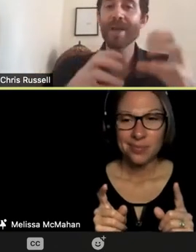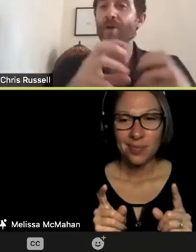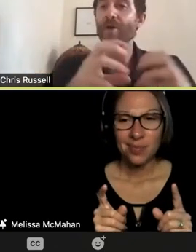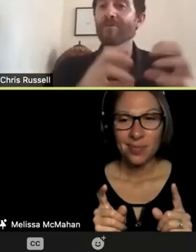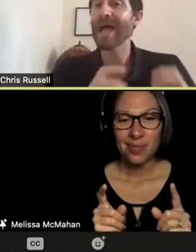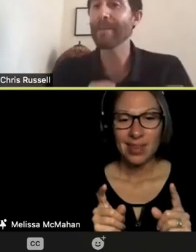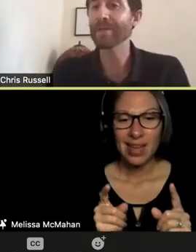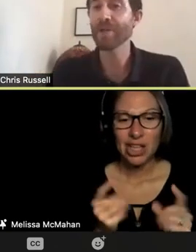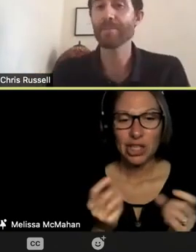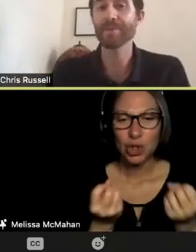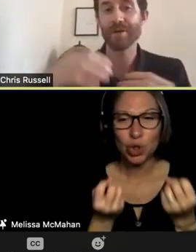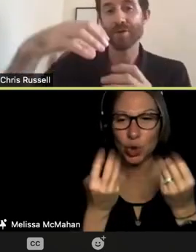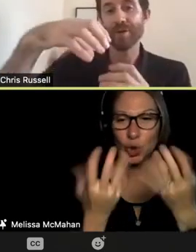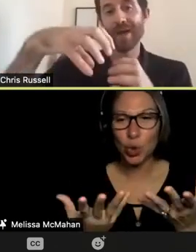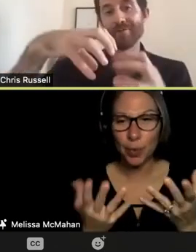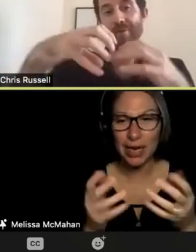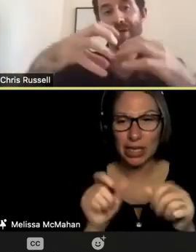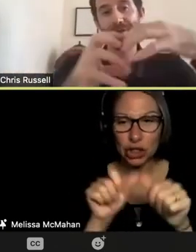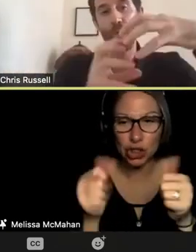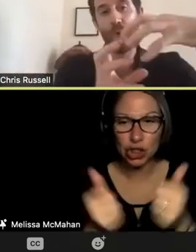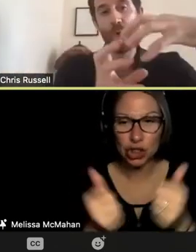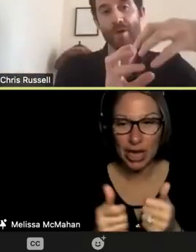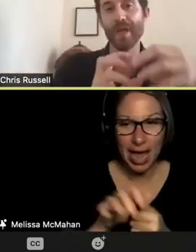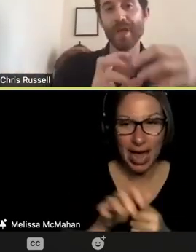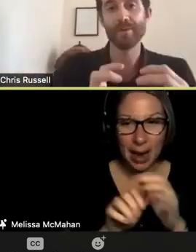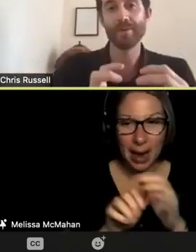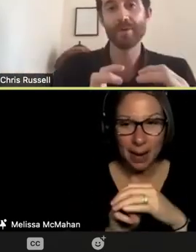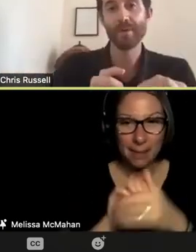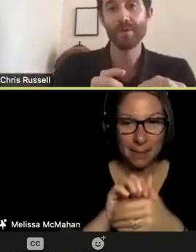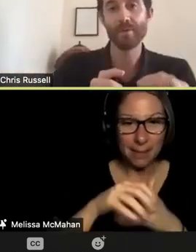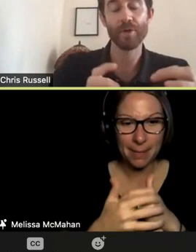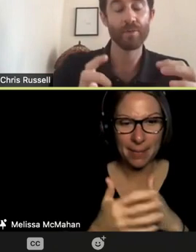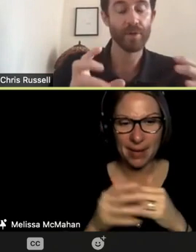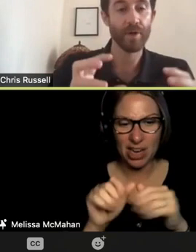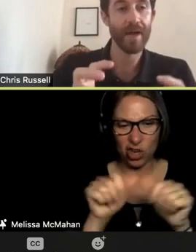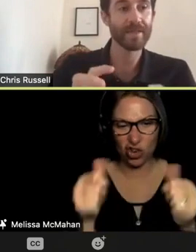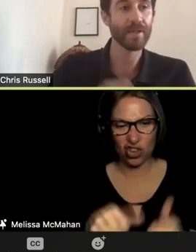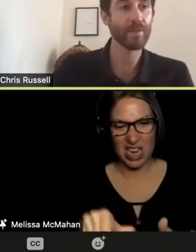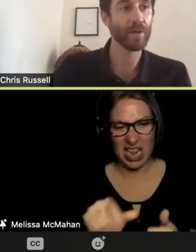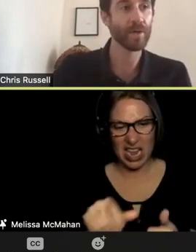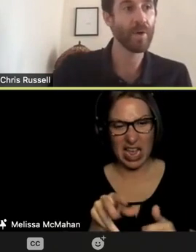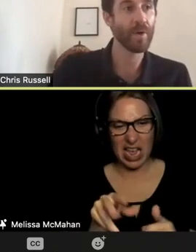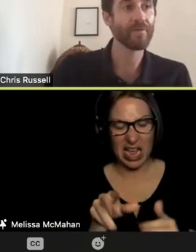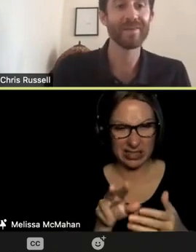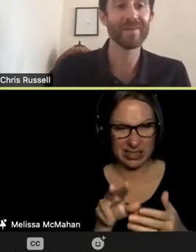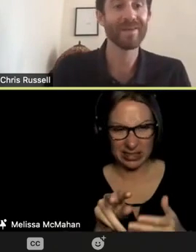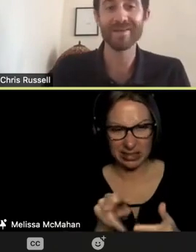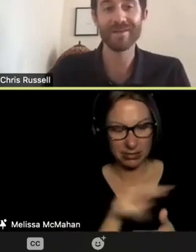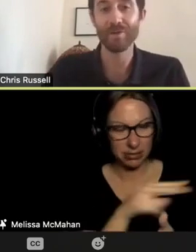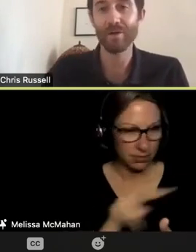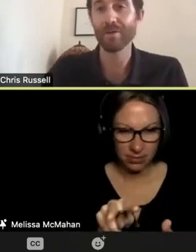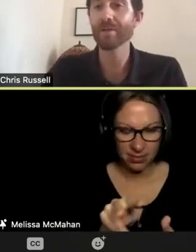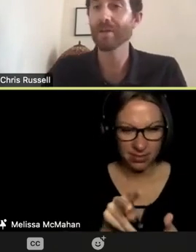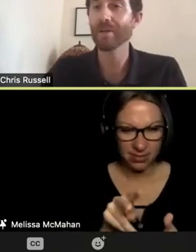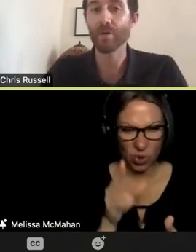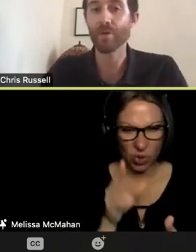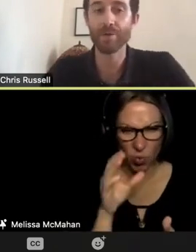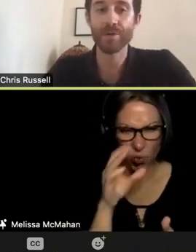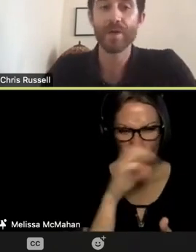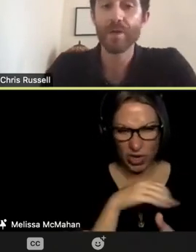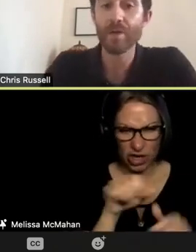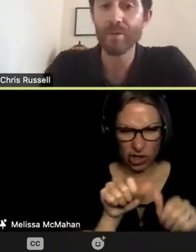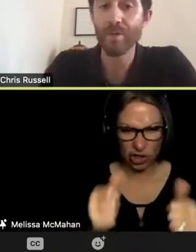there's too many overlapping shapes there, so it kind of creates a weird shape when you blur your eyes a little bit or look away from it that doesn't look